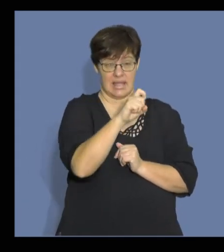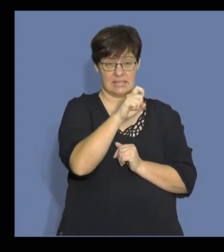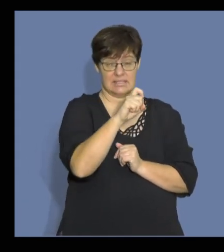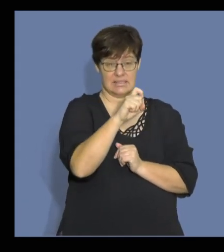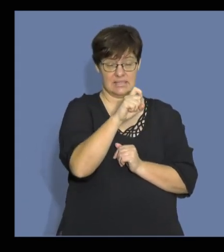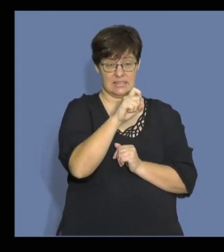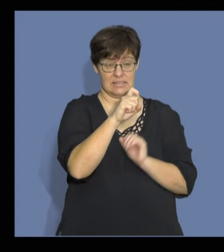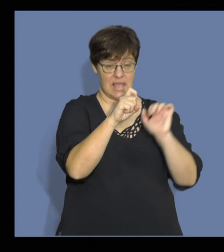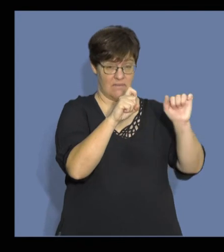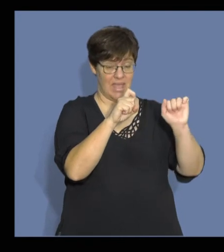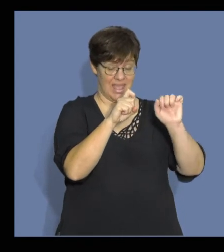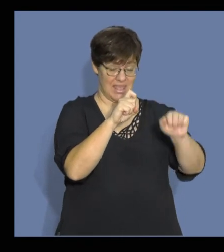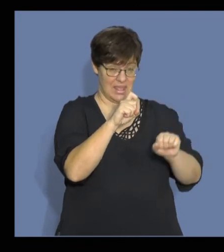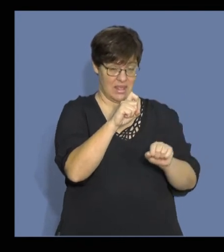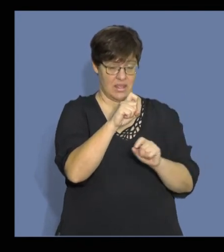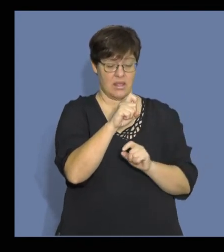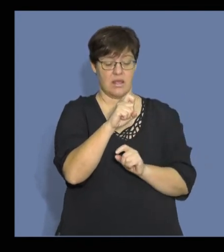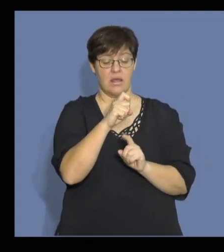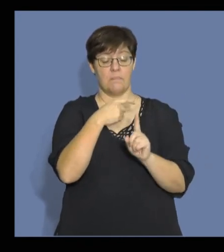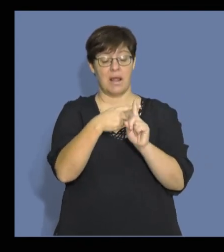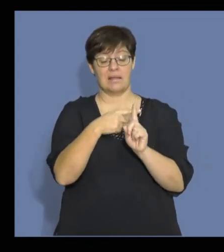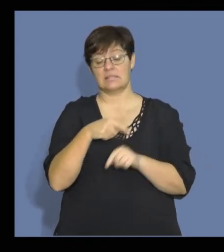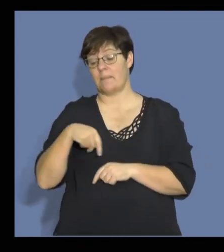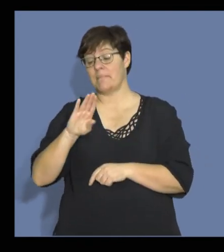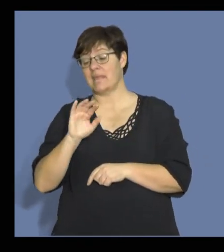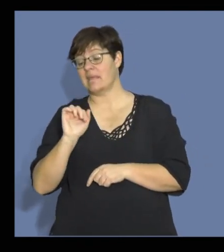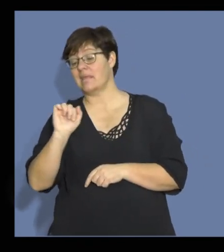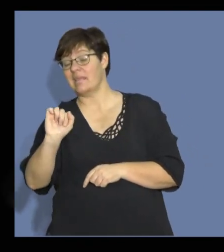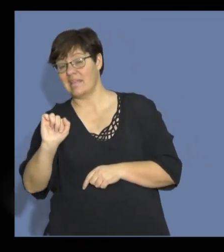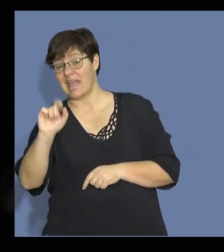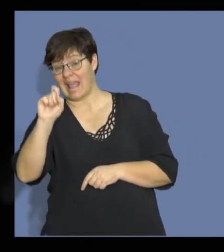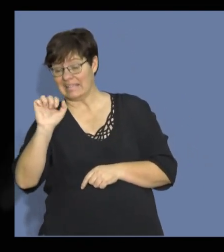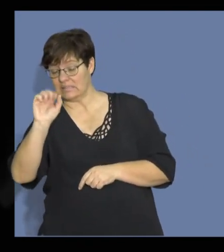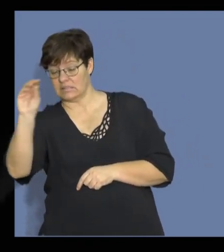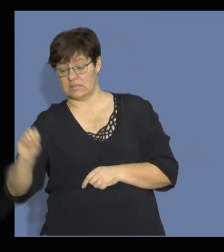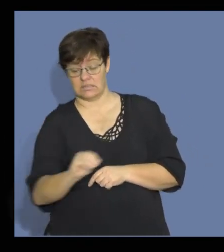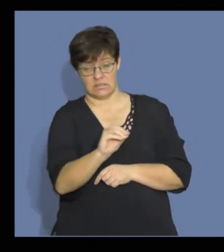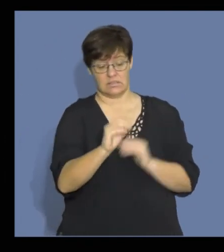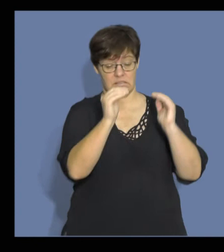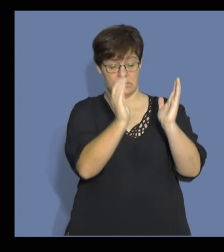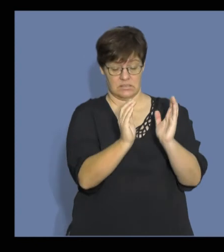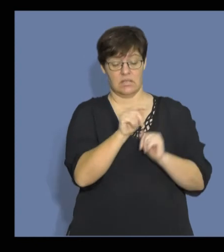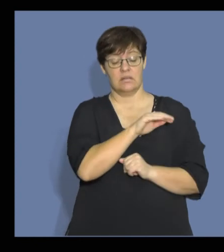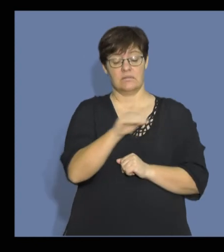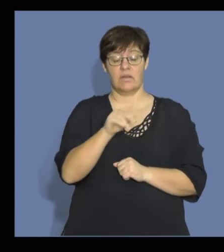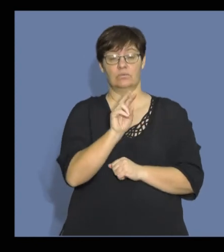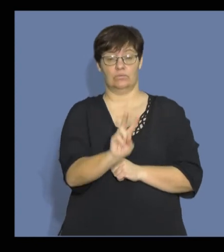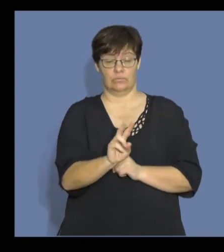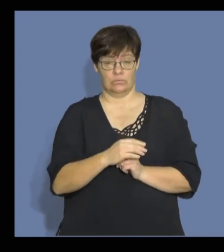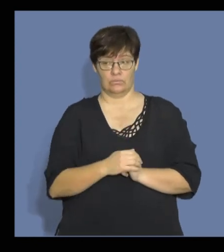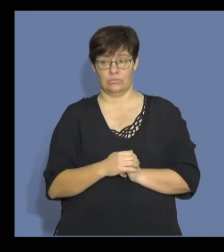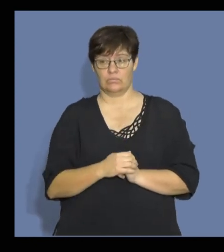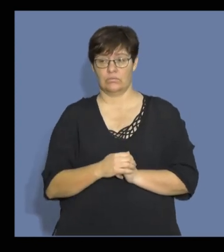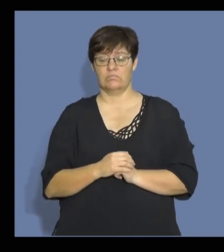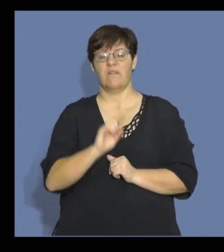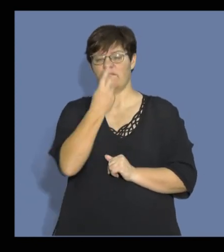the first point, and I'm going to add the x value of the second point, and I'm going to divide that by 2.